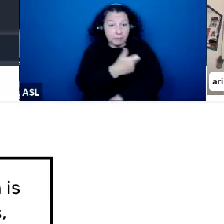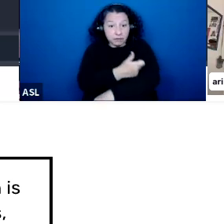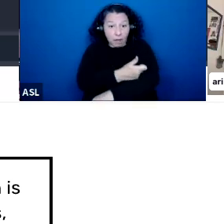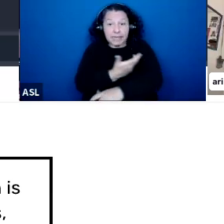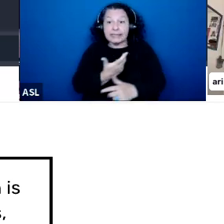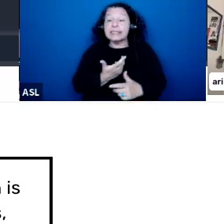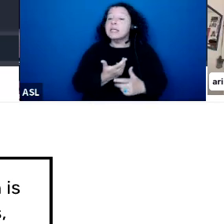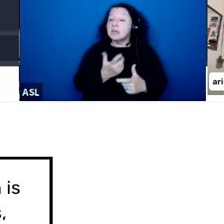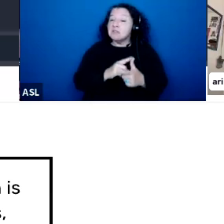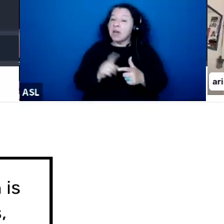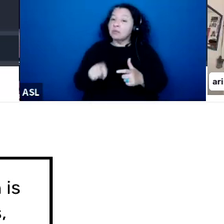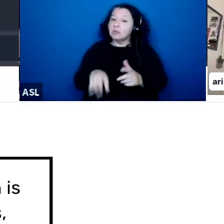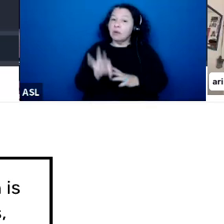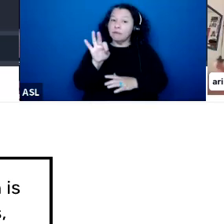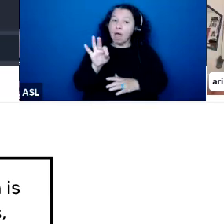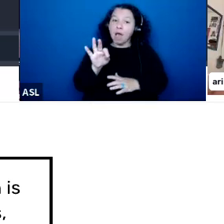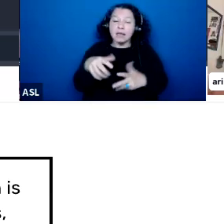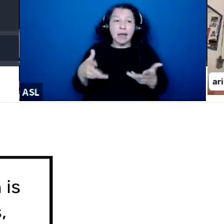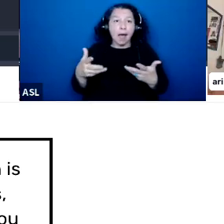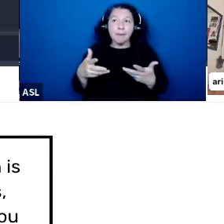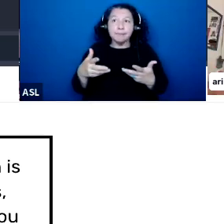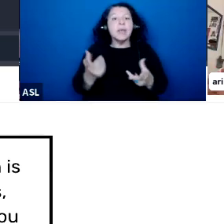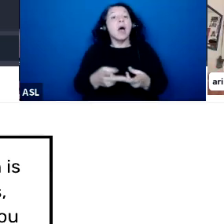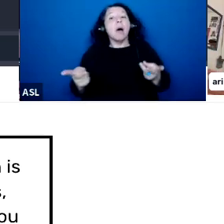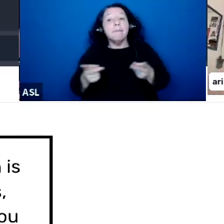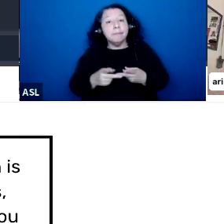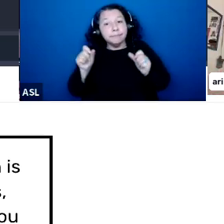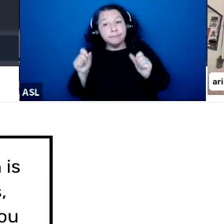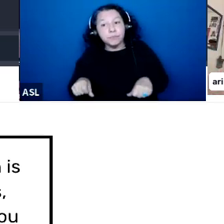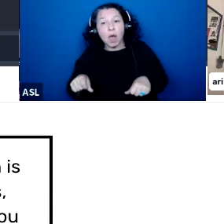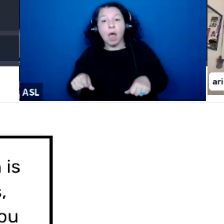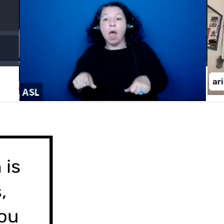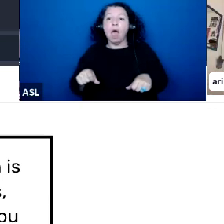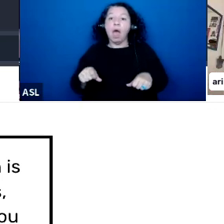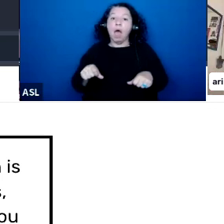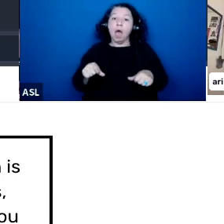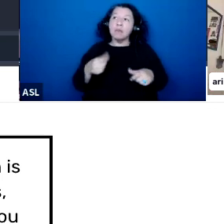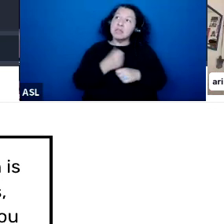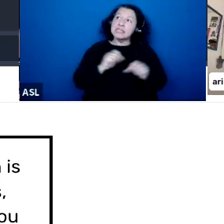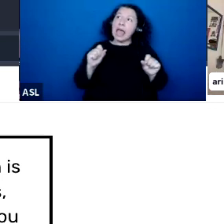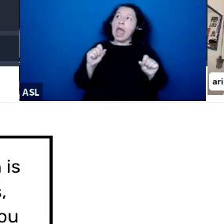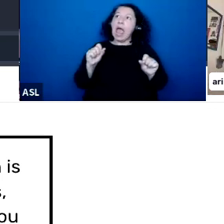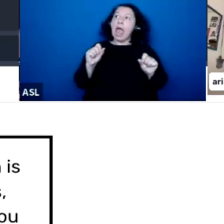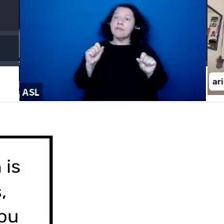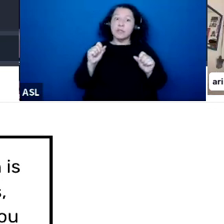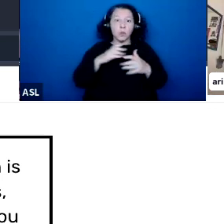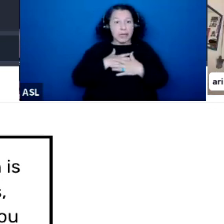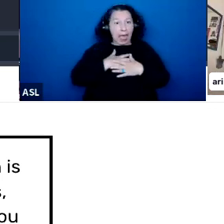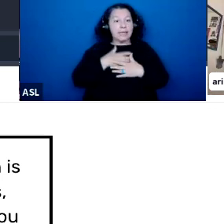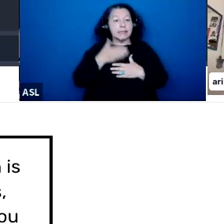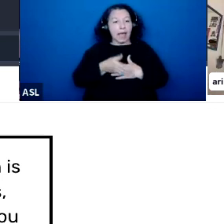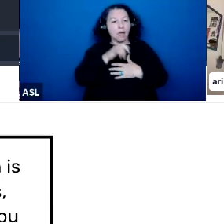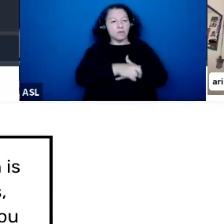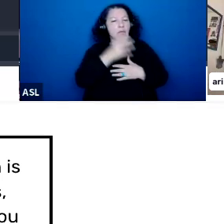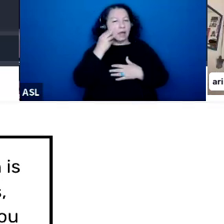specific substances, then you need to find a place where you can, be safe and just